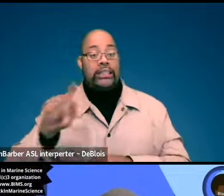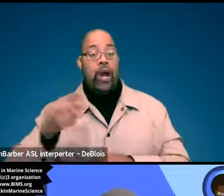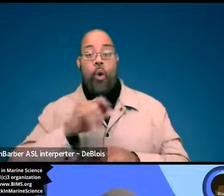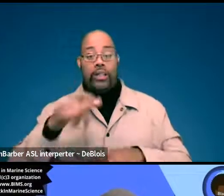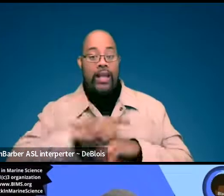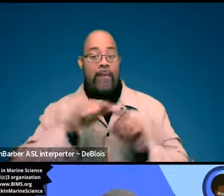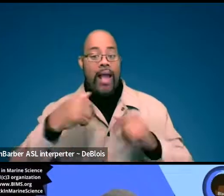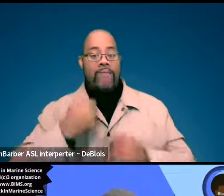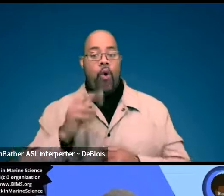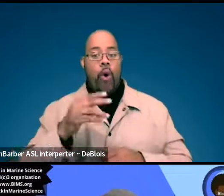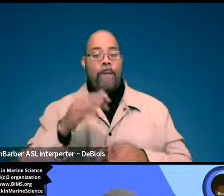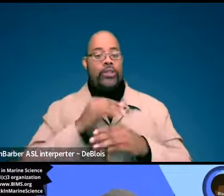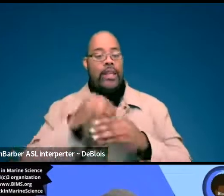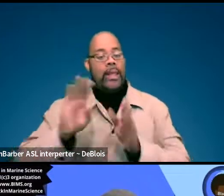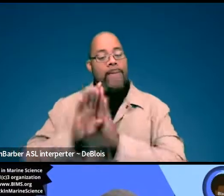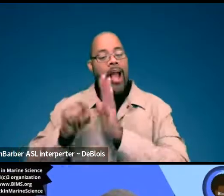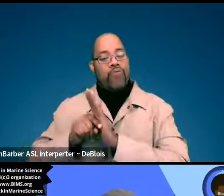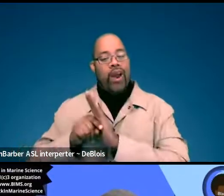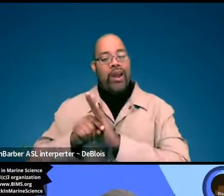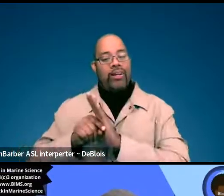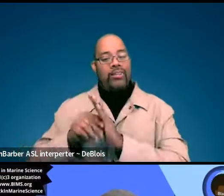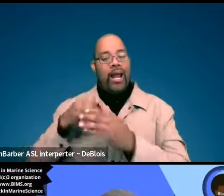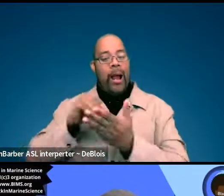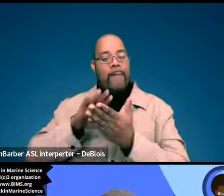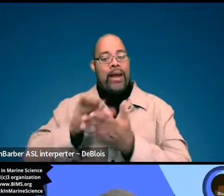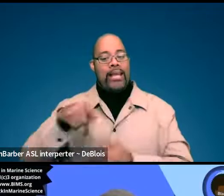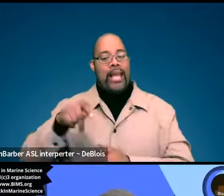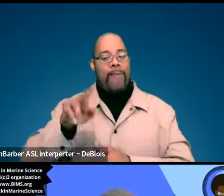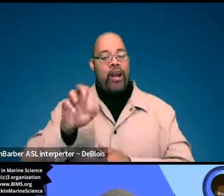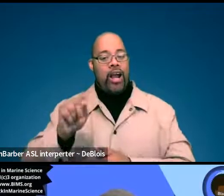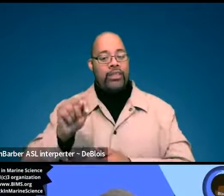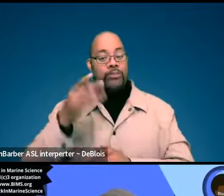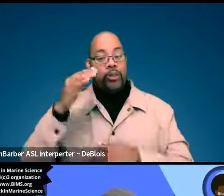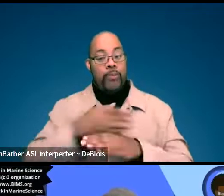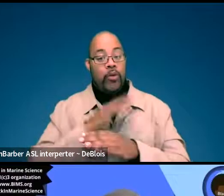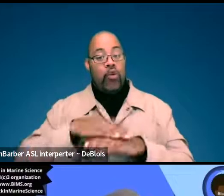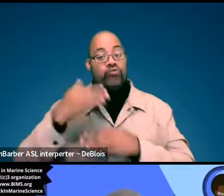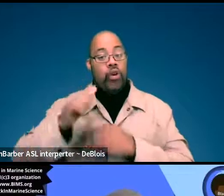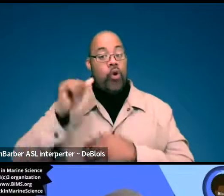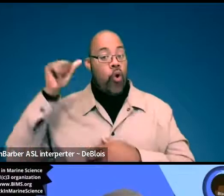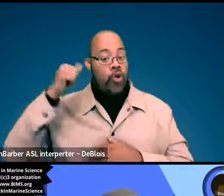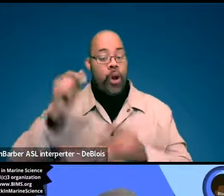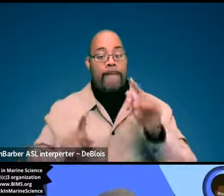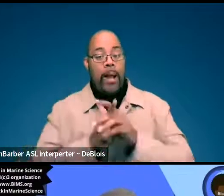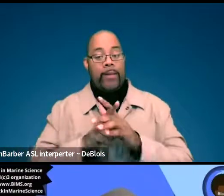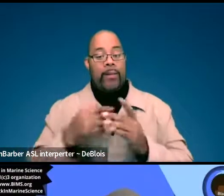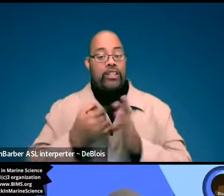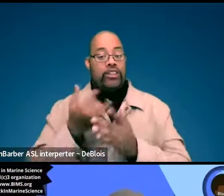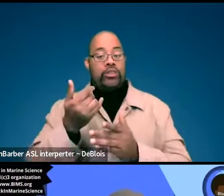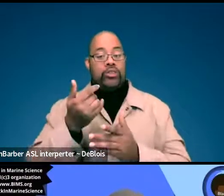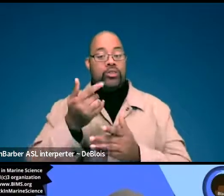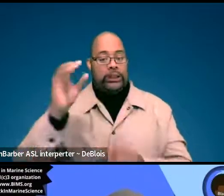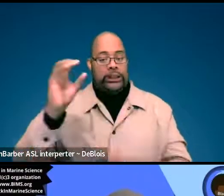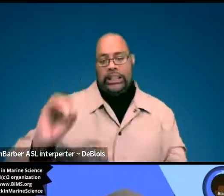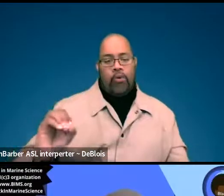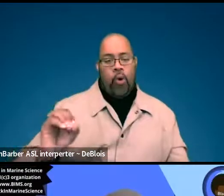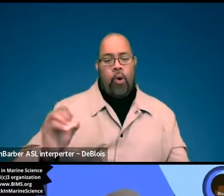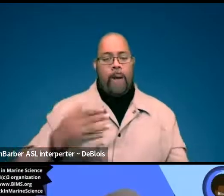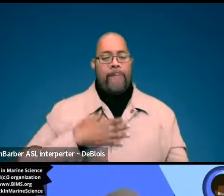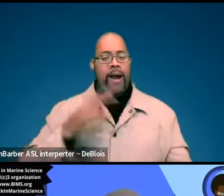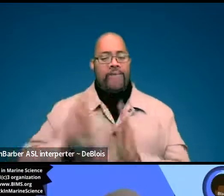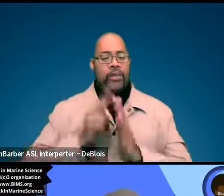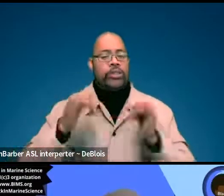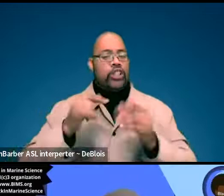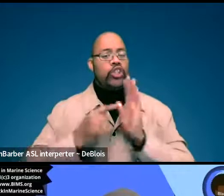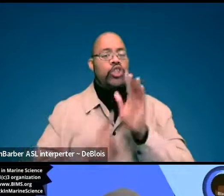but I have my own music in the background that I put in CapCut. Because the music on the trending audio pops up, I just turn it all the way to 0. So my video will